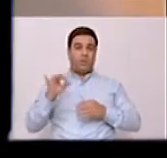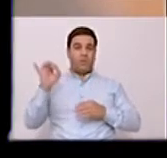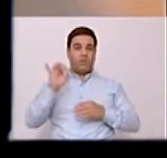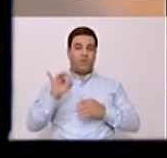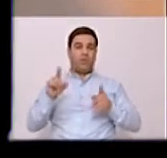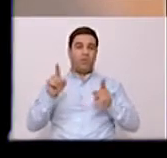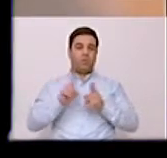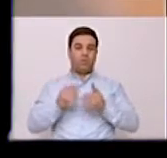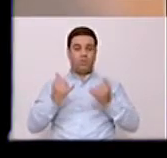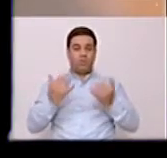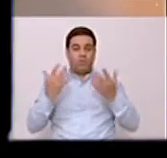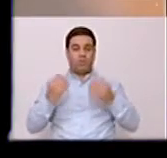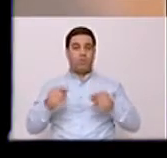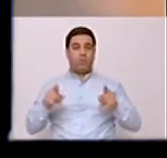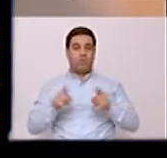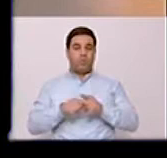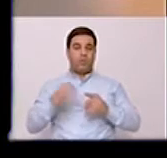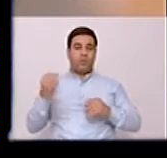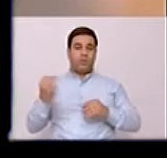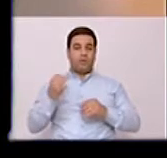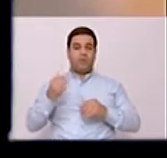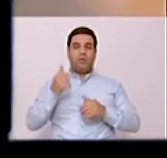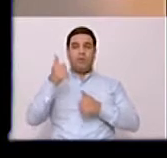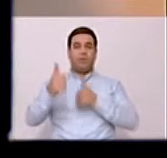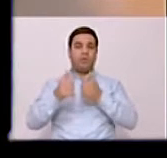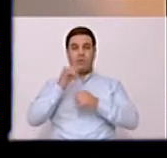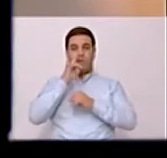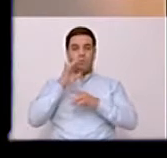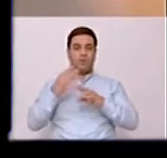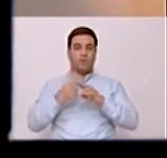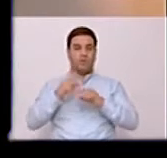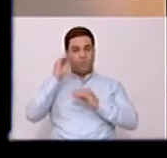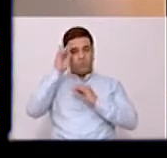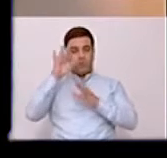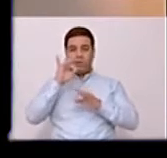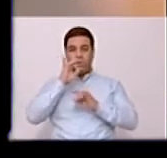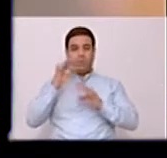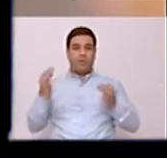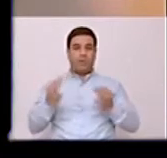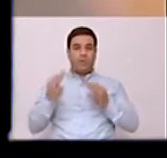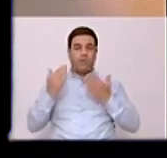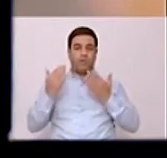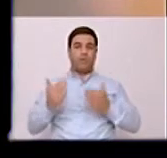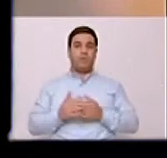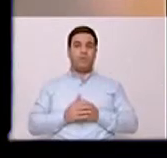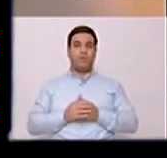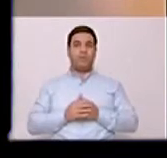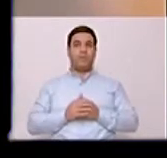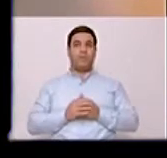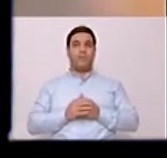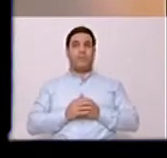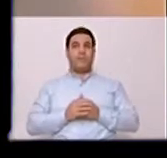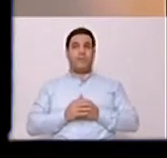ham, bugungi kunda ham hech qachon kechirilmaydigan hodisalardan biri ekan.